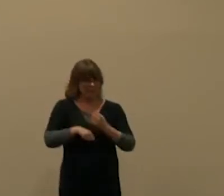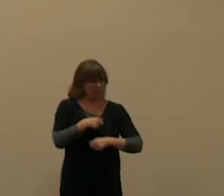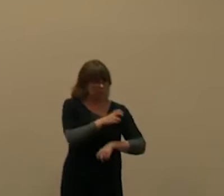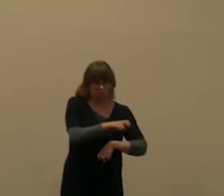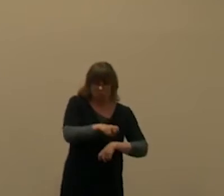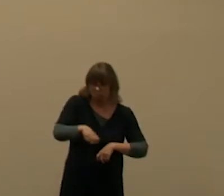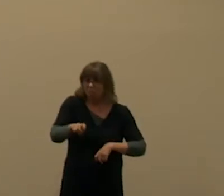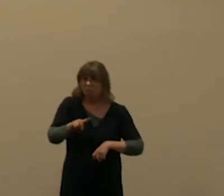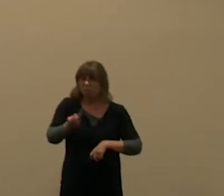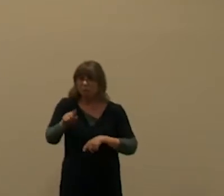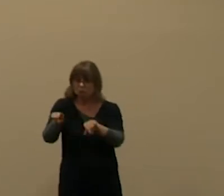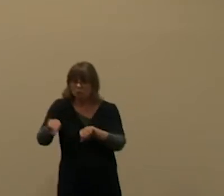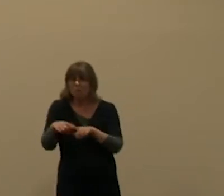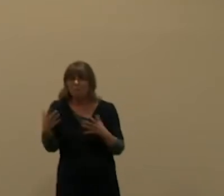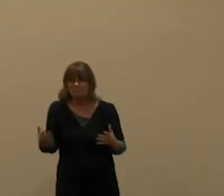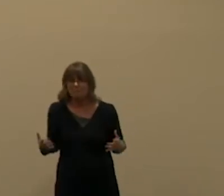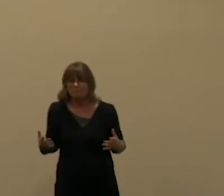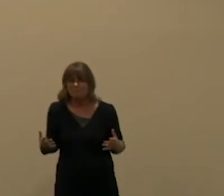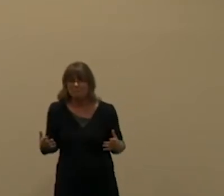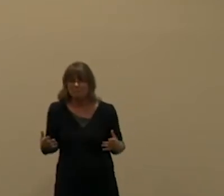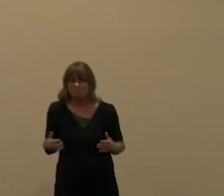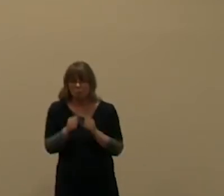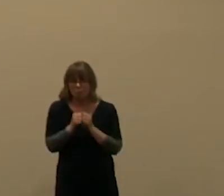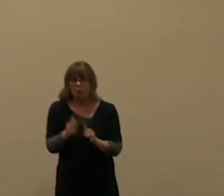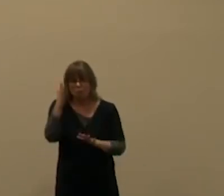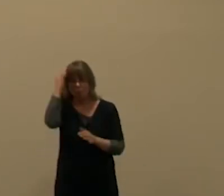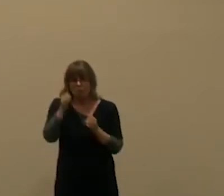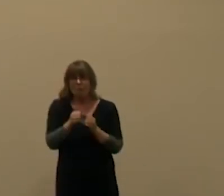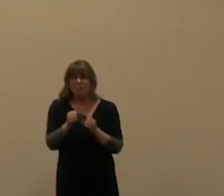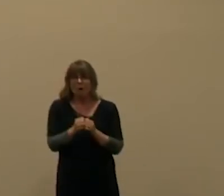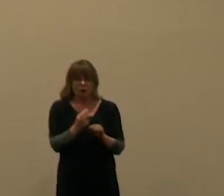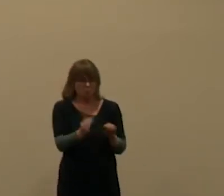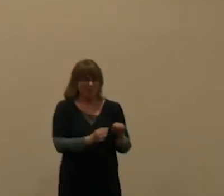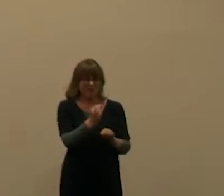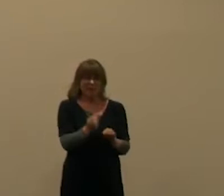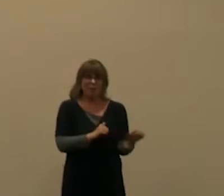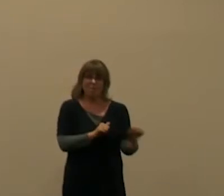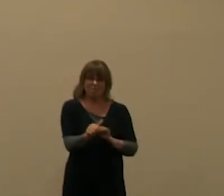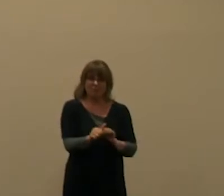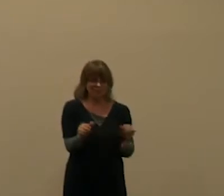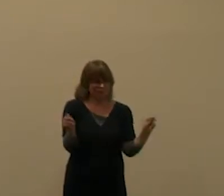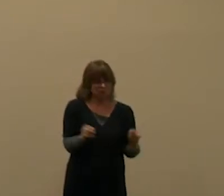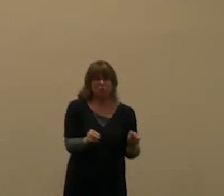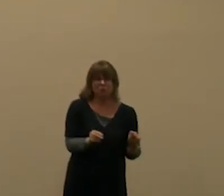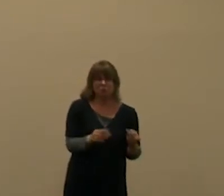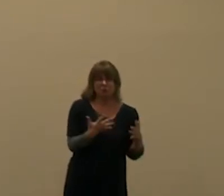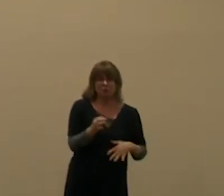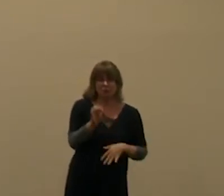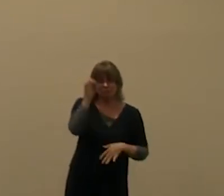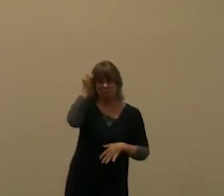building, they had to walk for 5 minutes in between meetings. So this is actually the same thing, so give people the courtesy